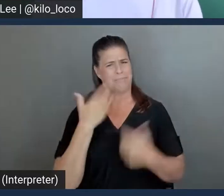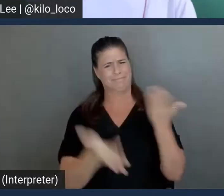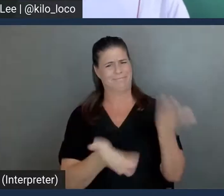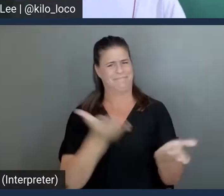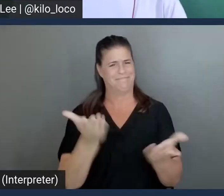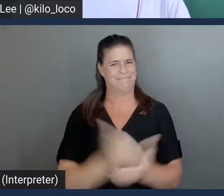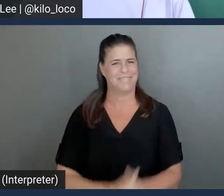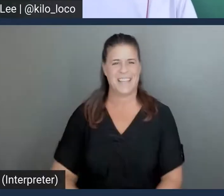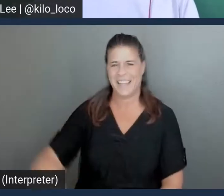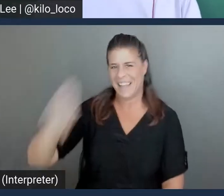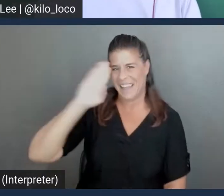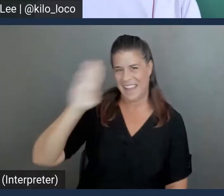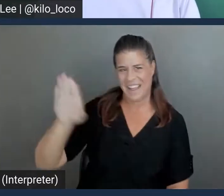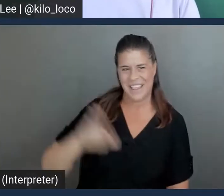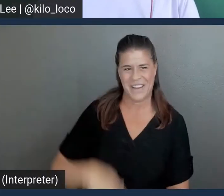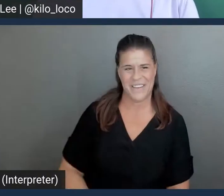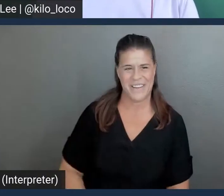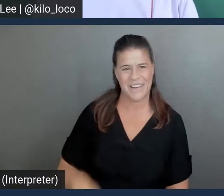Hello.